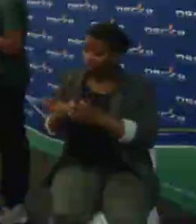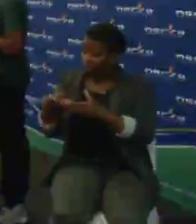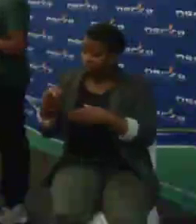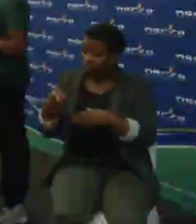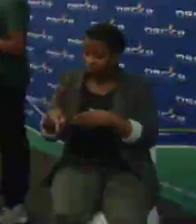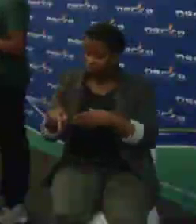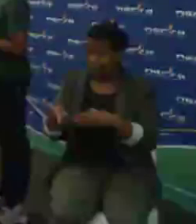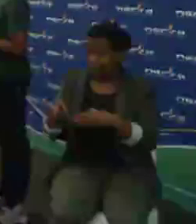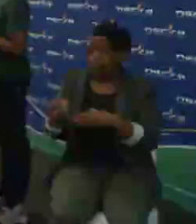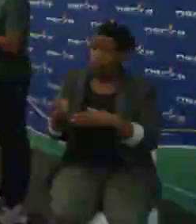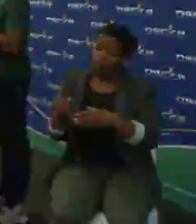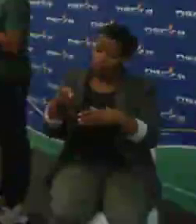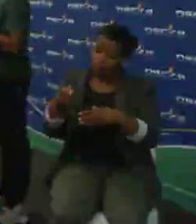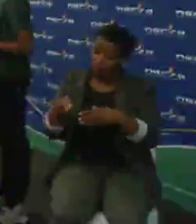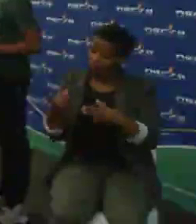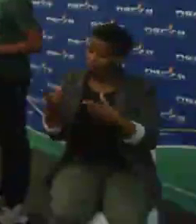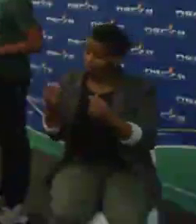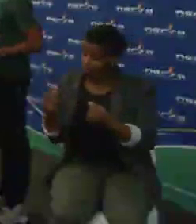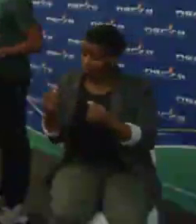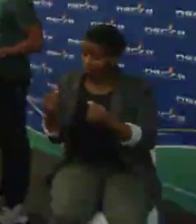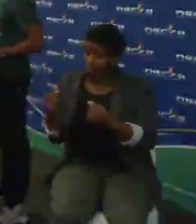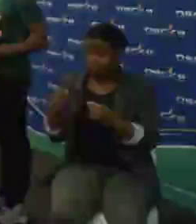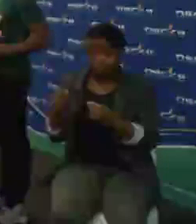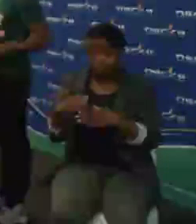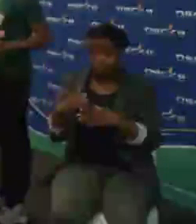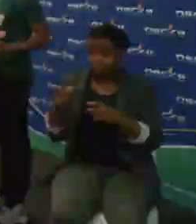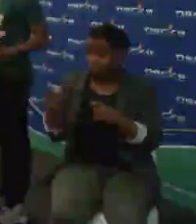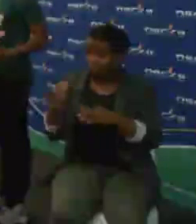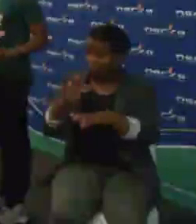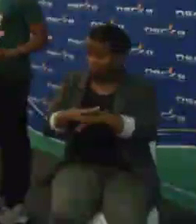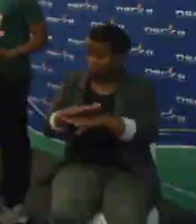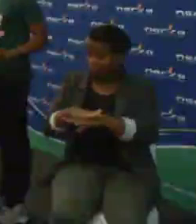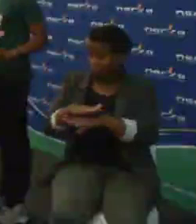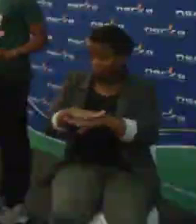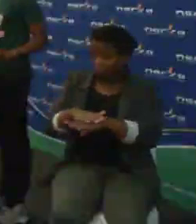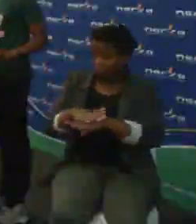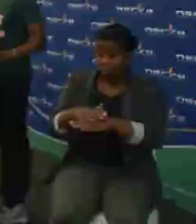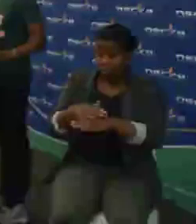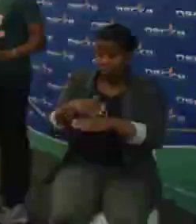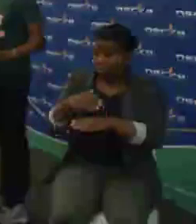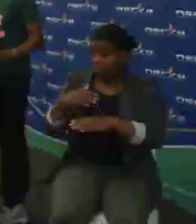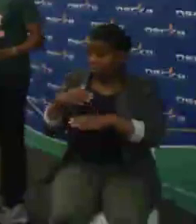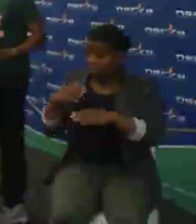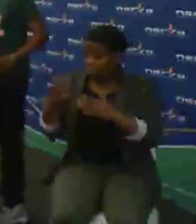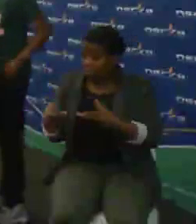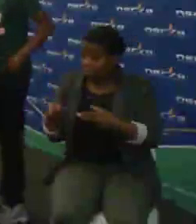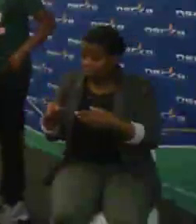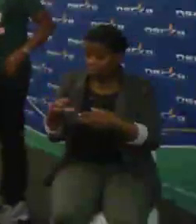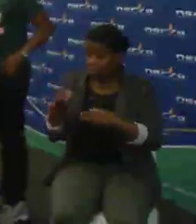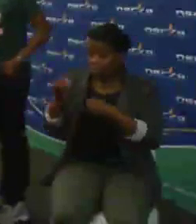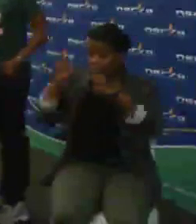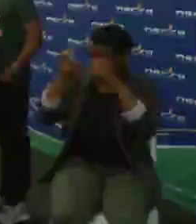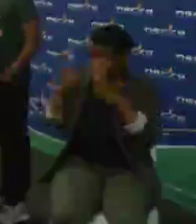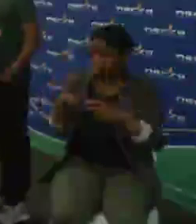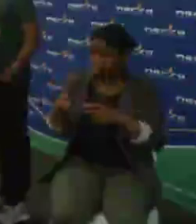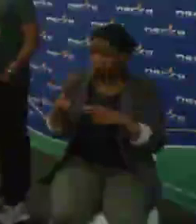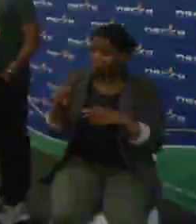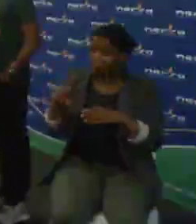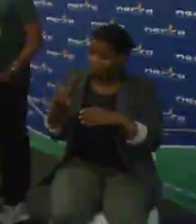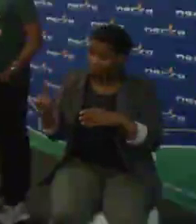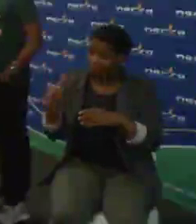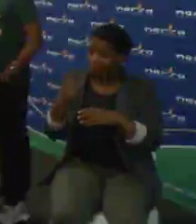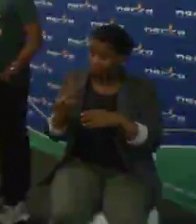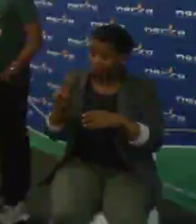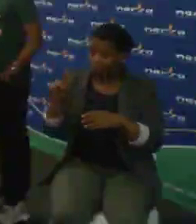done furthermore. It was done once after ESCOM got that verdict from you guys. Furthermore, we